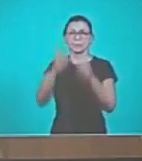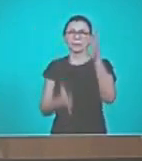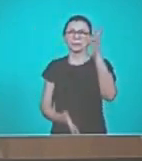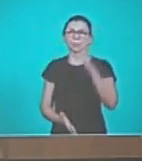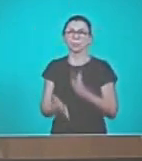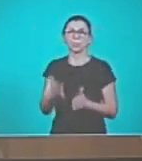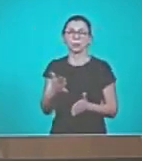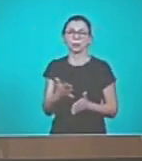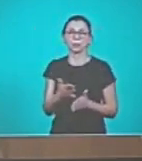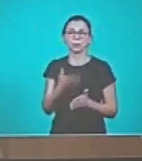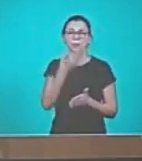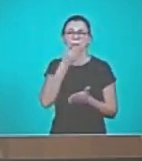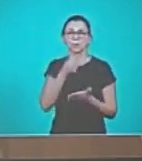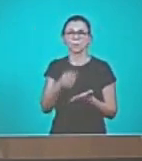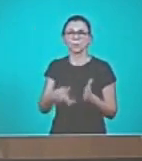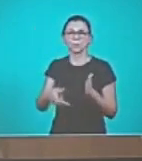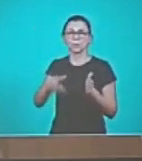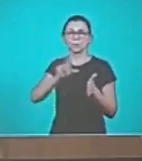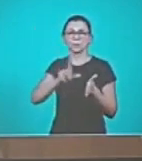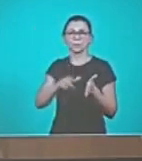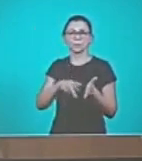alms.